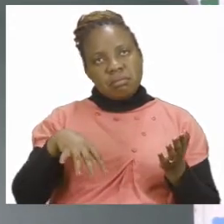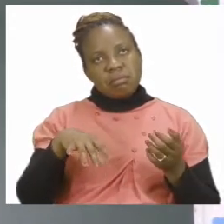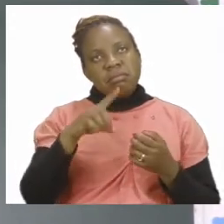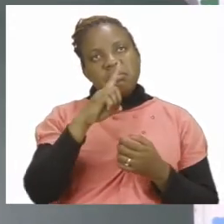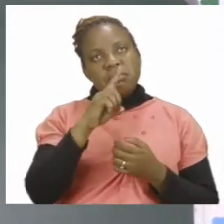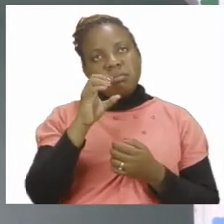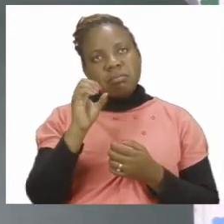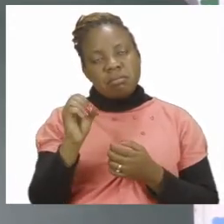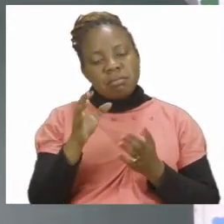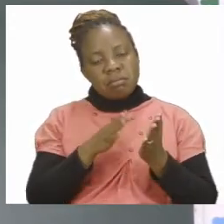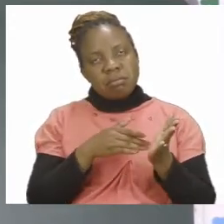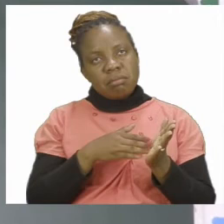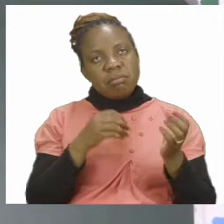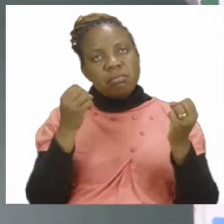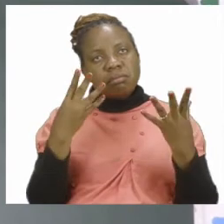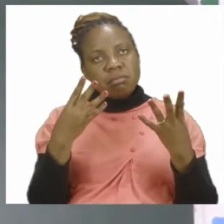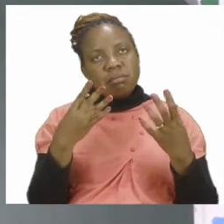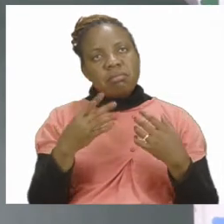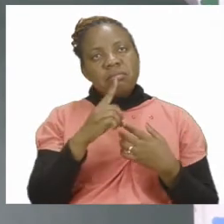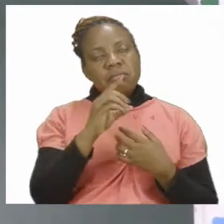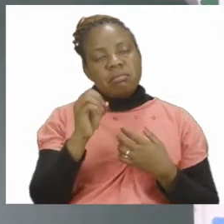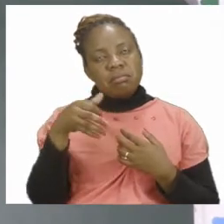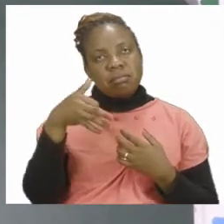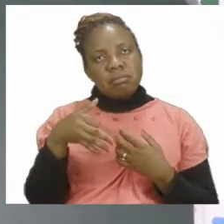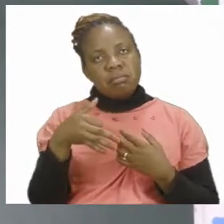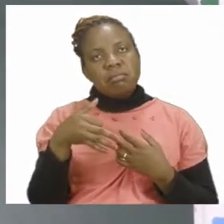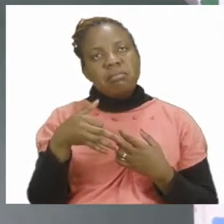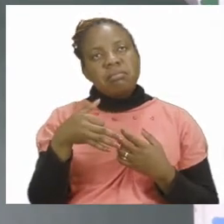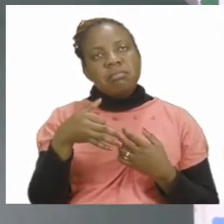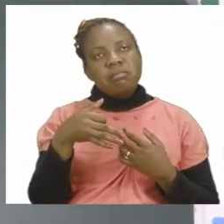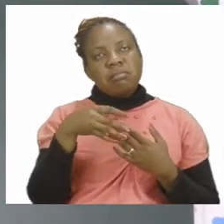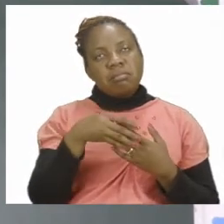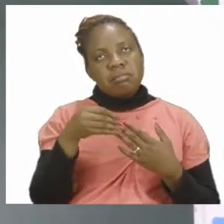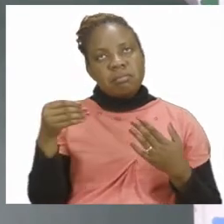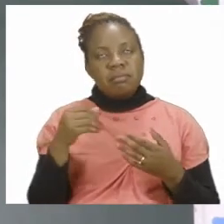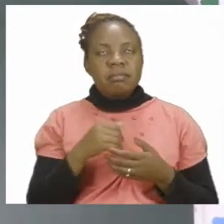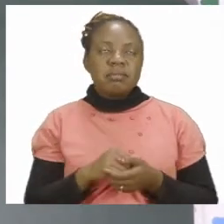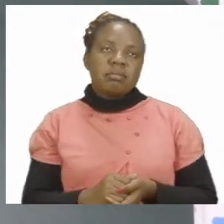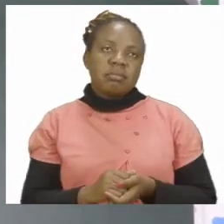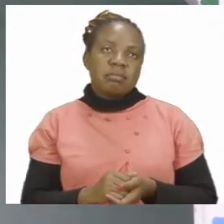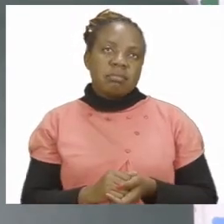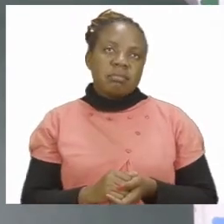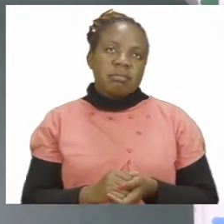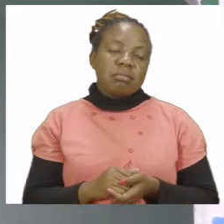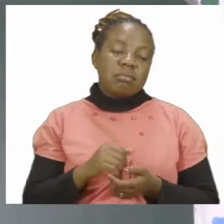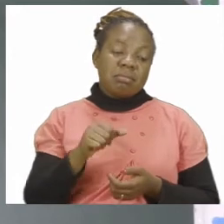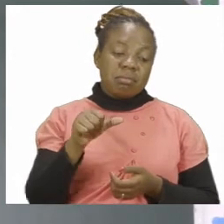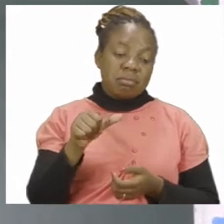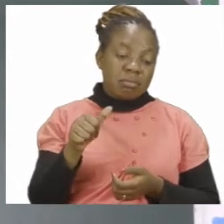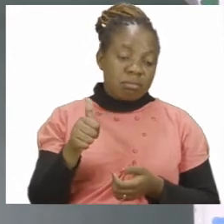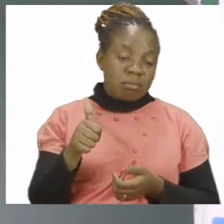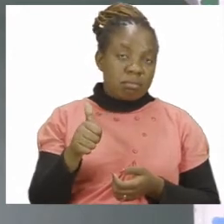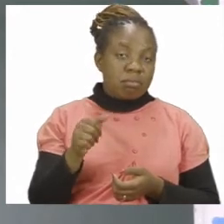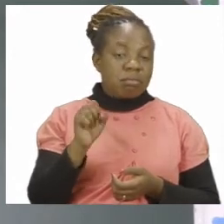change. Now, all the other sums, you also have to buy something.